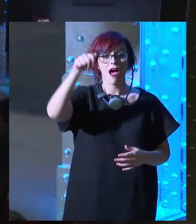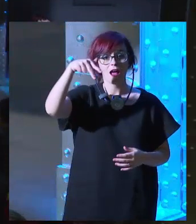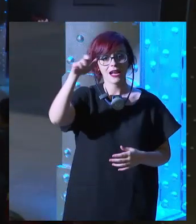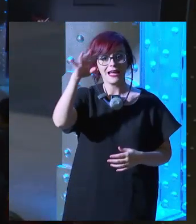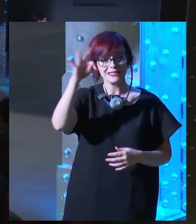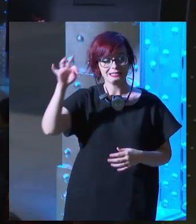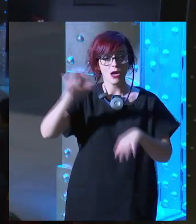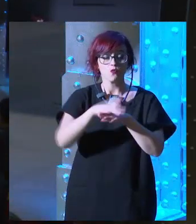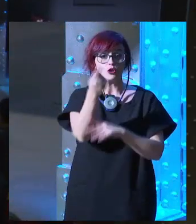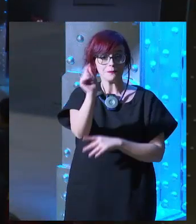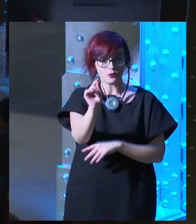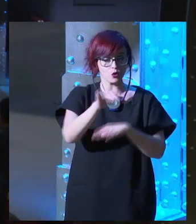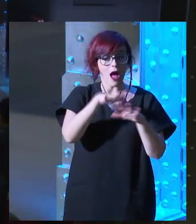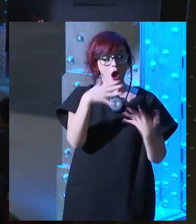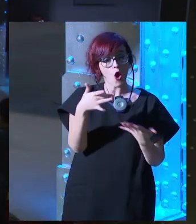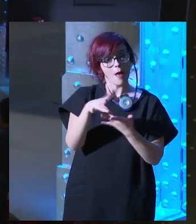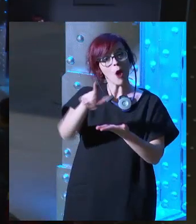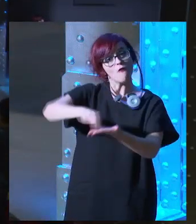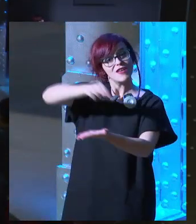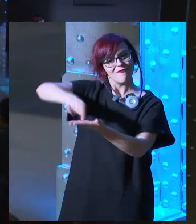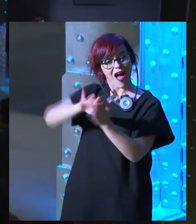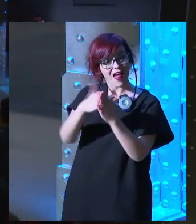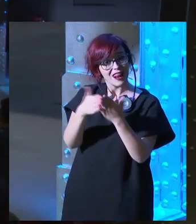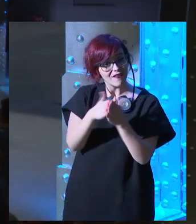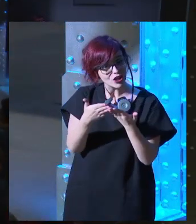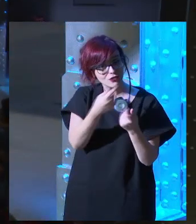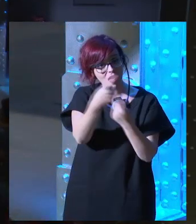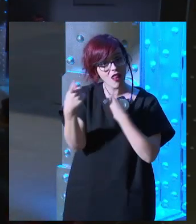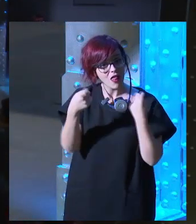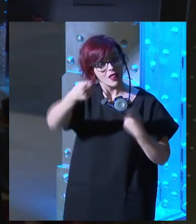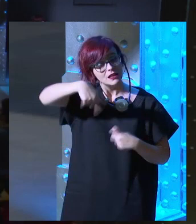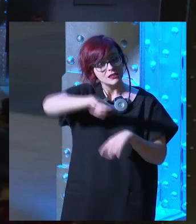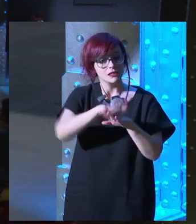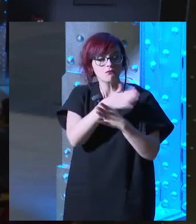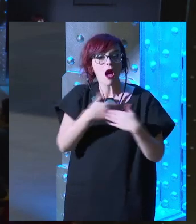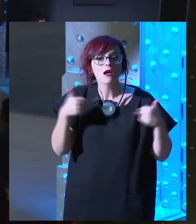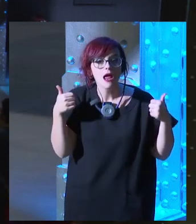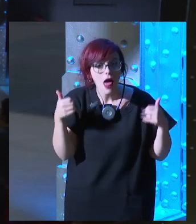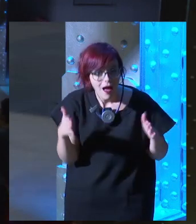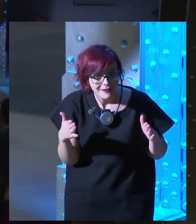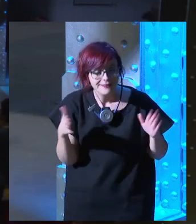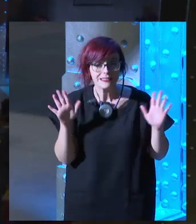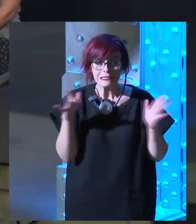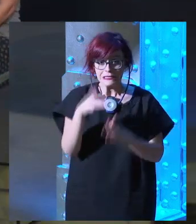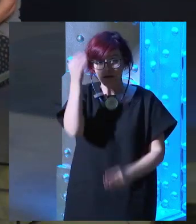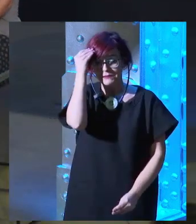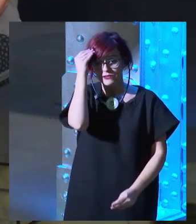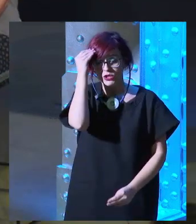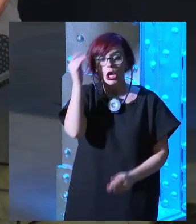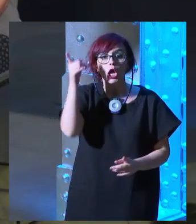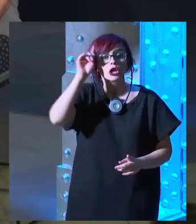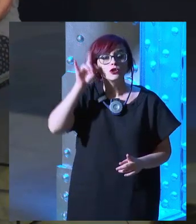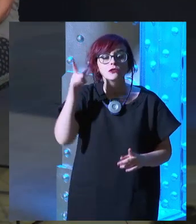I think Janet is going to have some time for you to sign the copies you want.